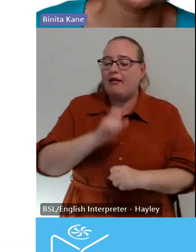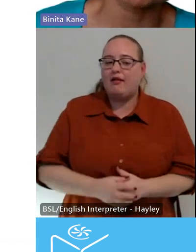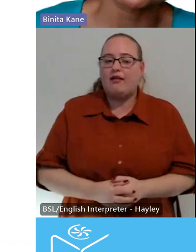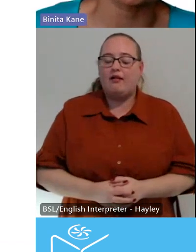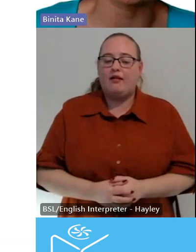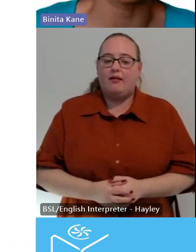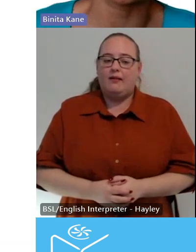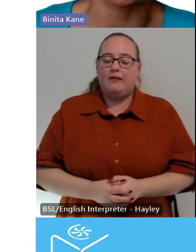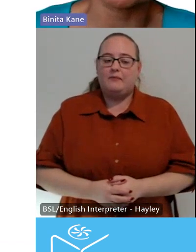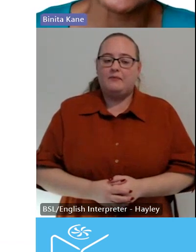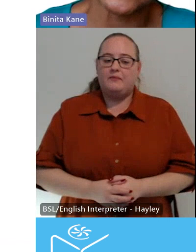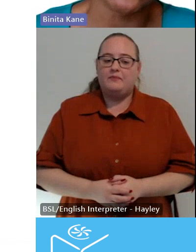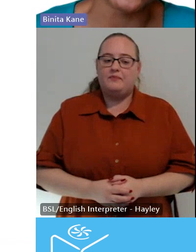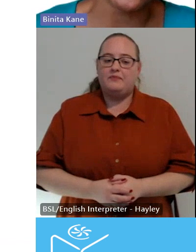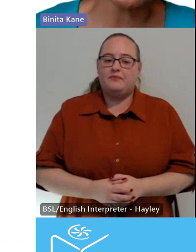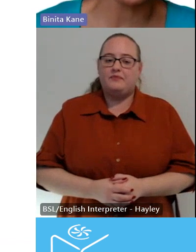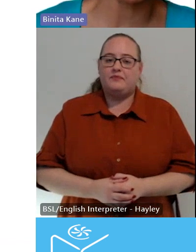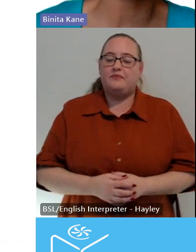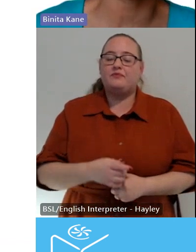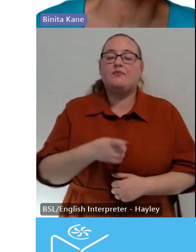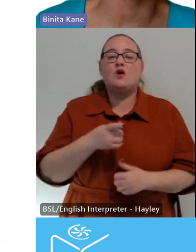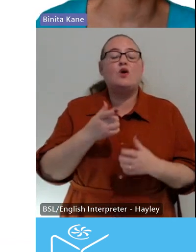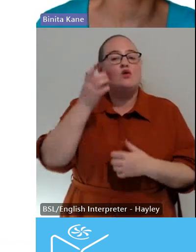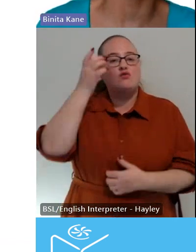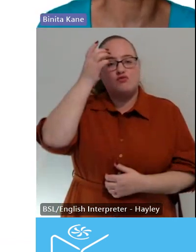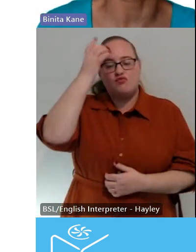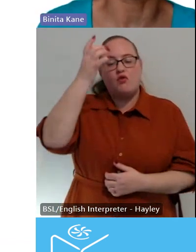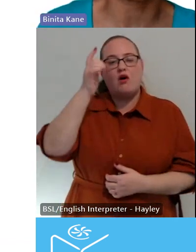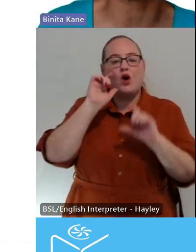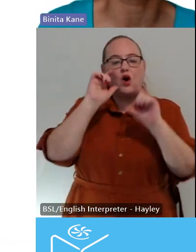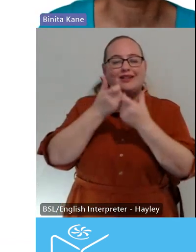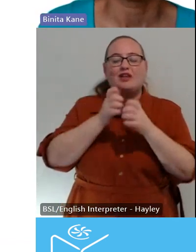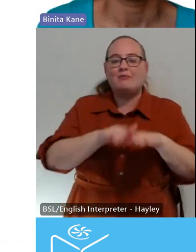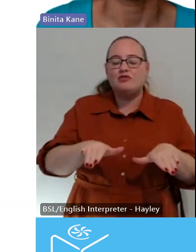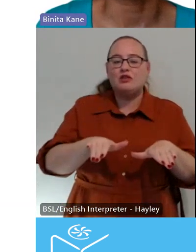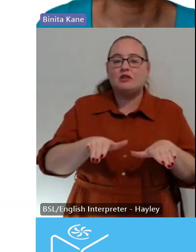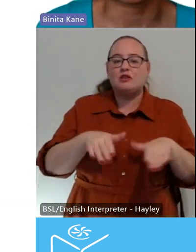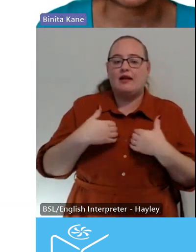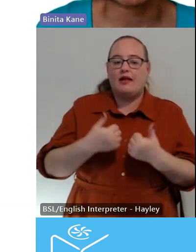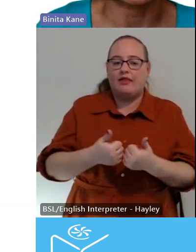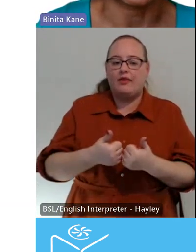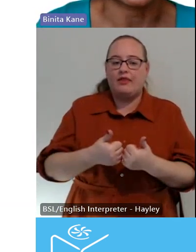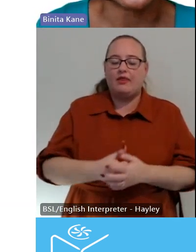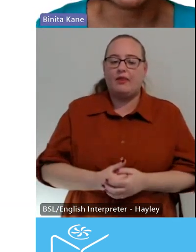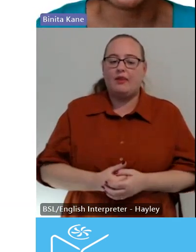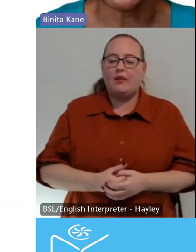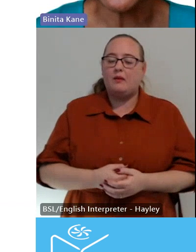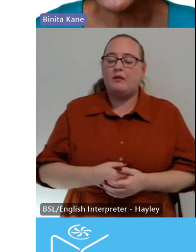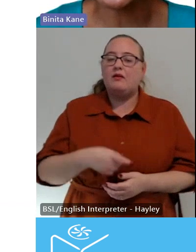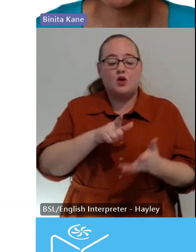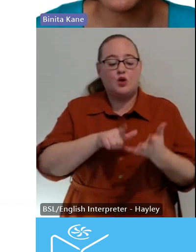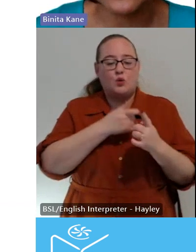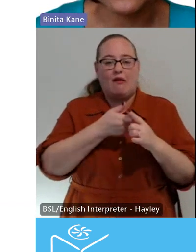a report by the Royal College of Paediatrics and Child Health called The State of Child Health in the UK. And this talks about the fact the UK has